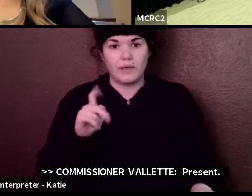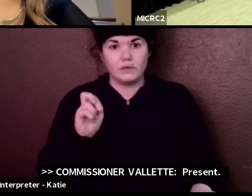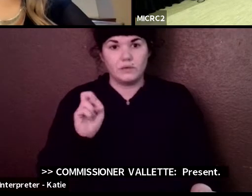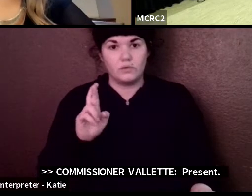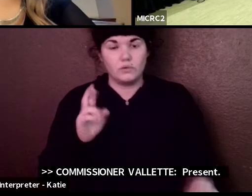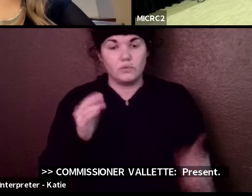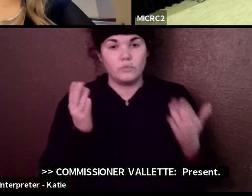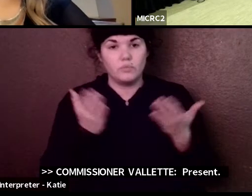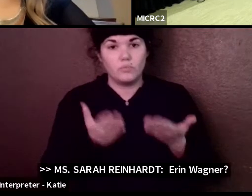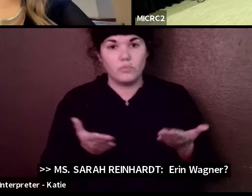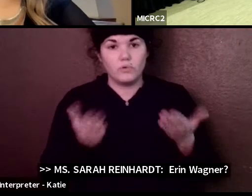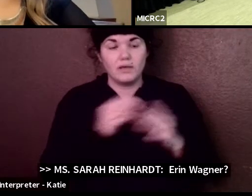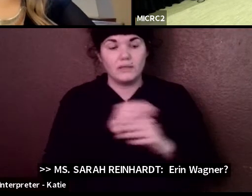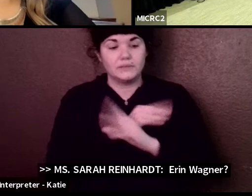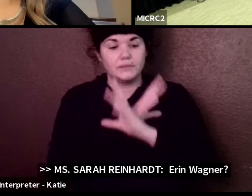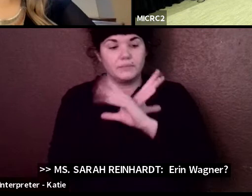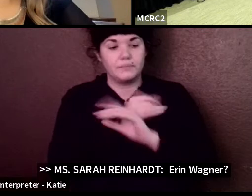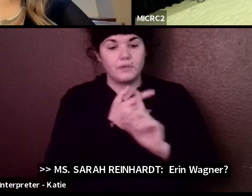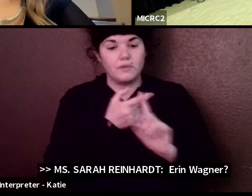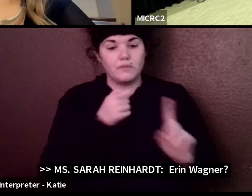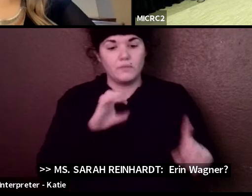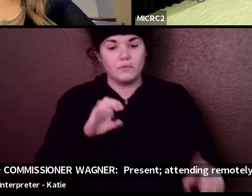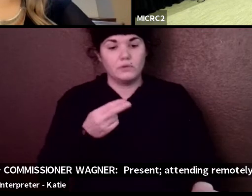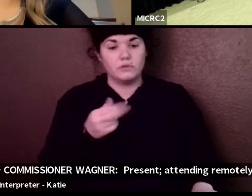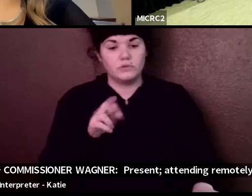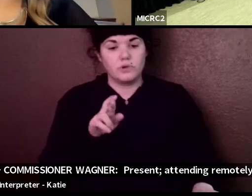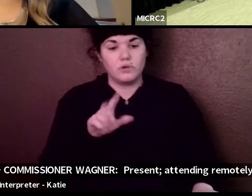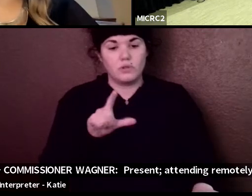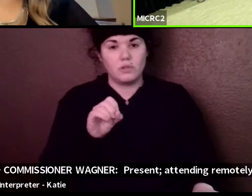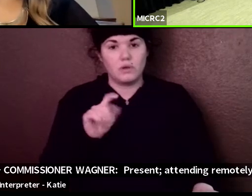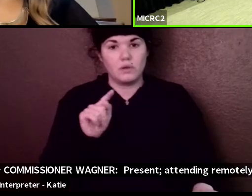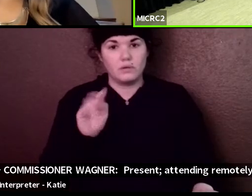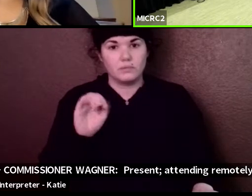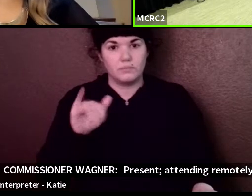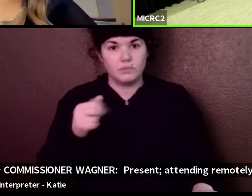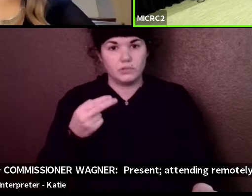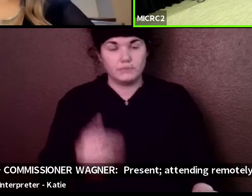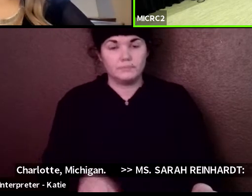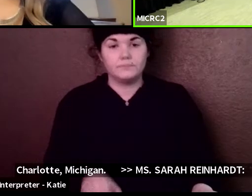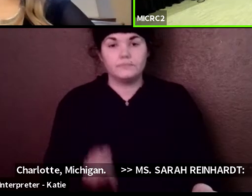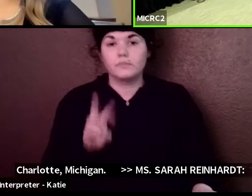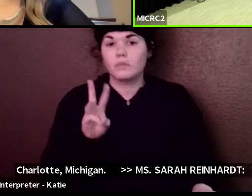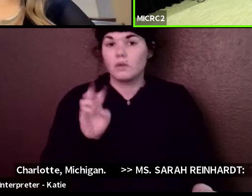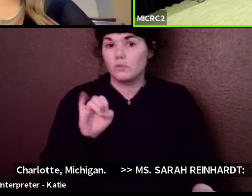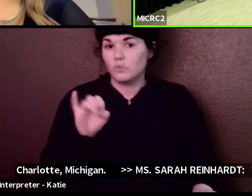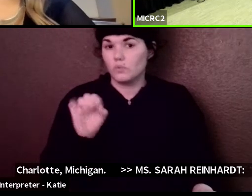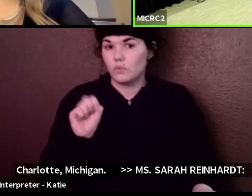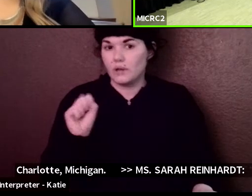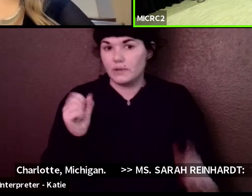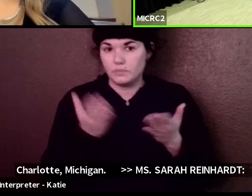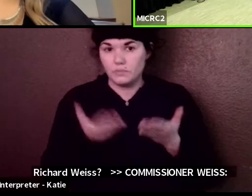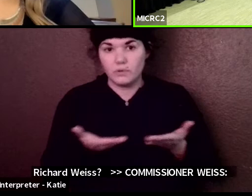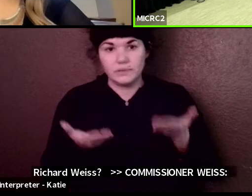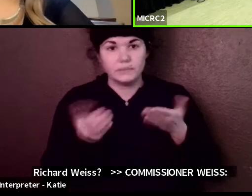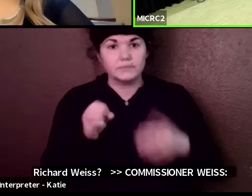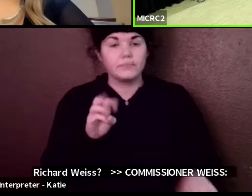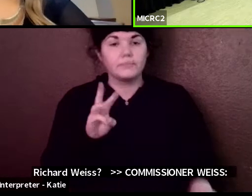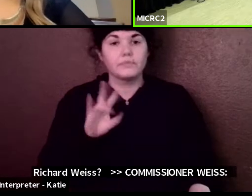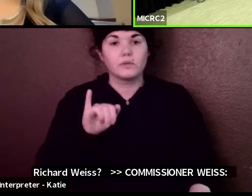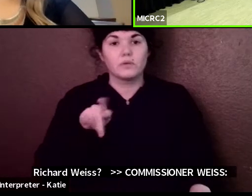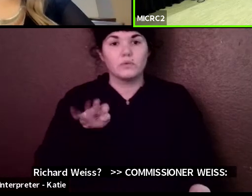president attending remotely from charlotte michigan richard weiss present dustin witches